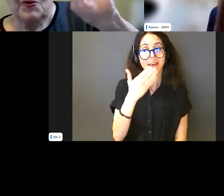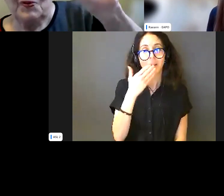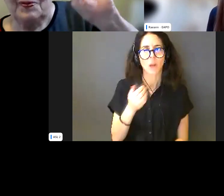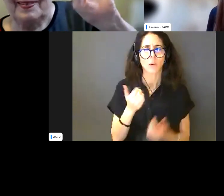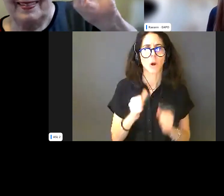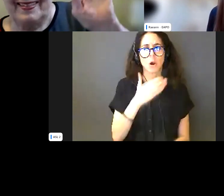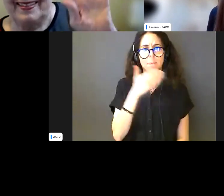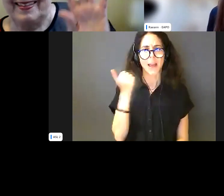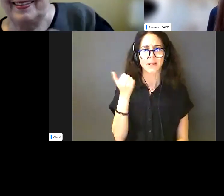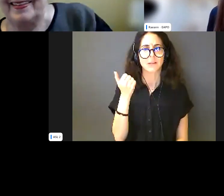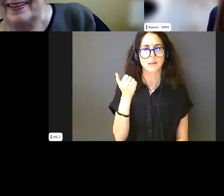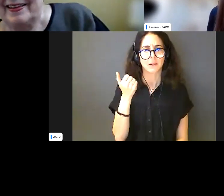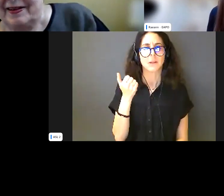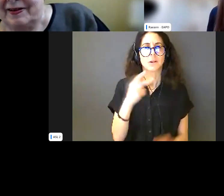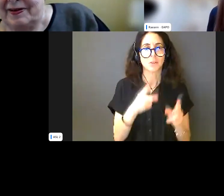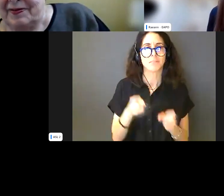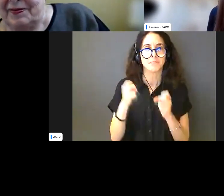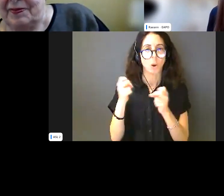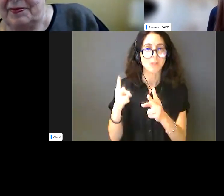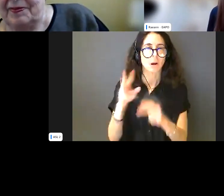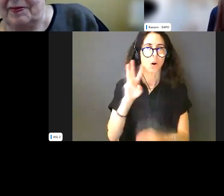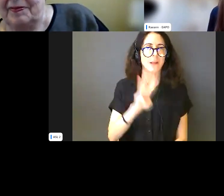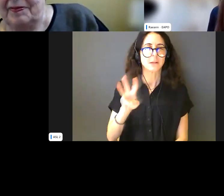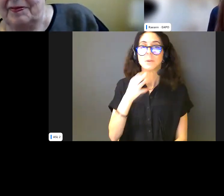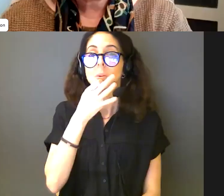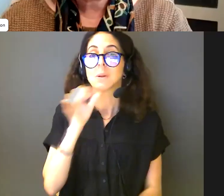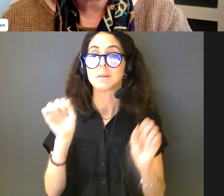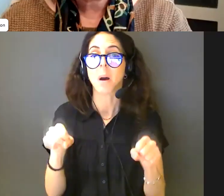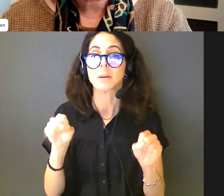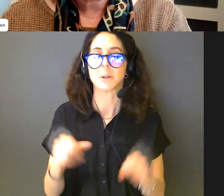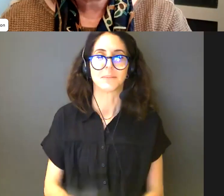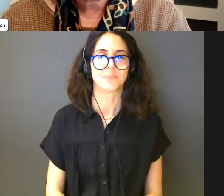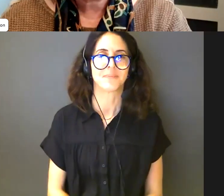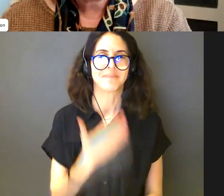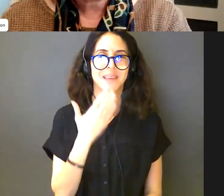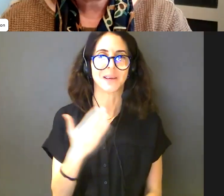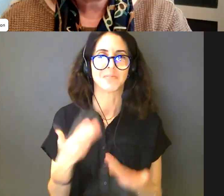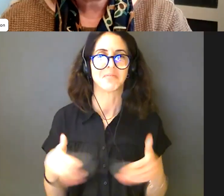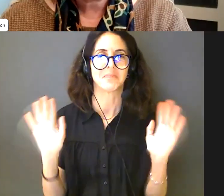the session posted on our websites as soon as possible. So thank you very much.